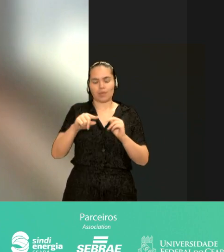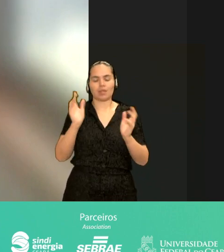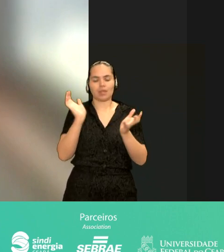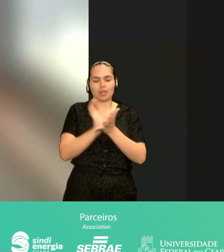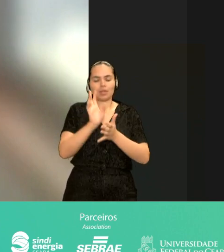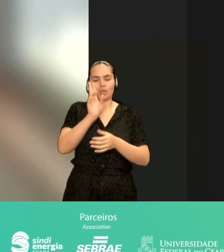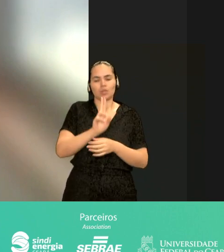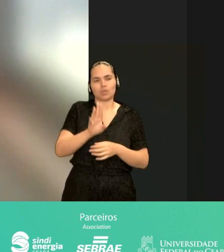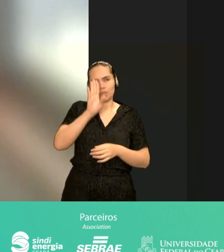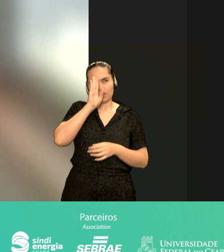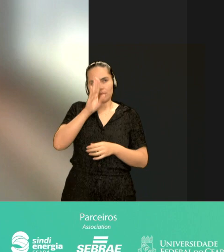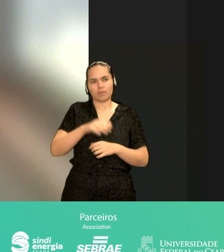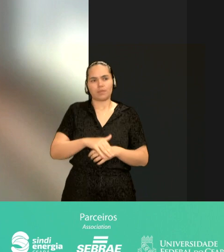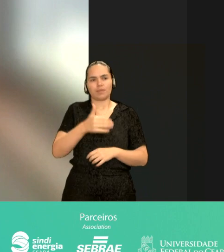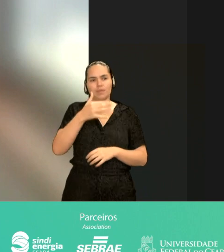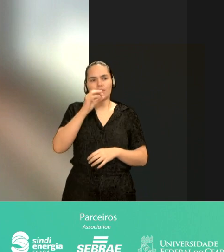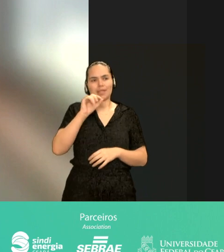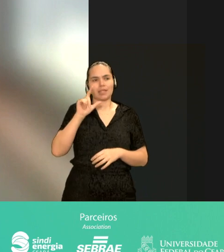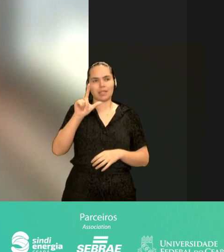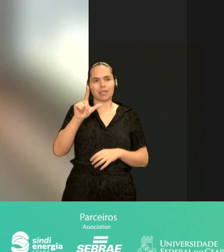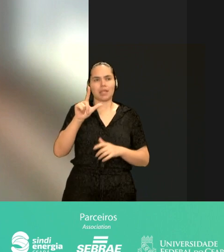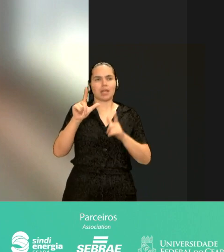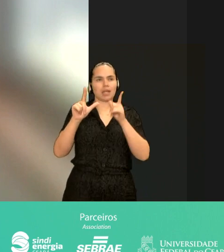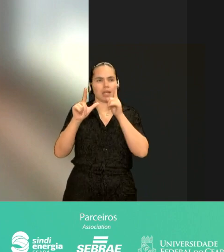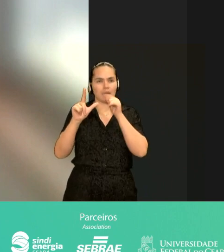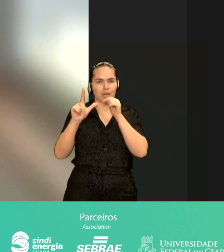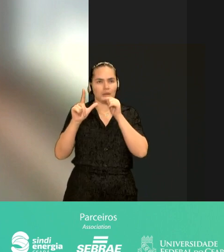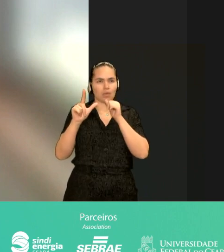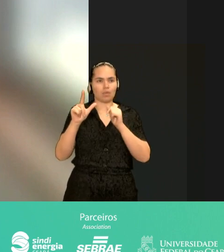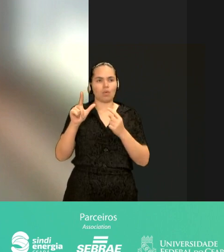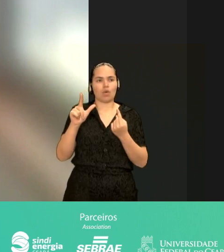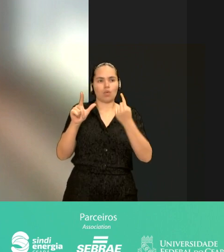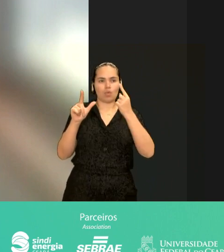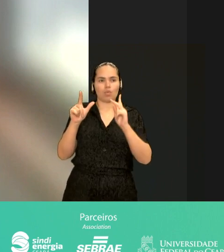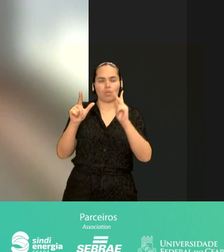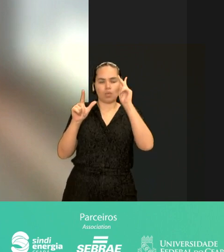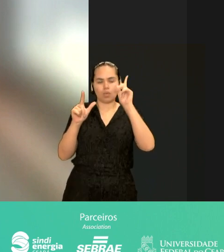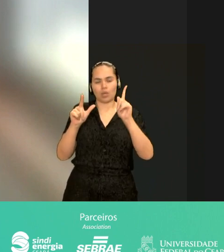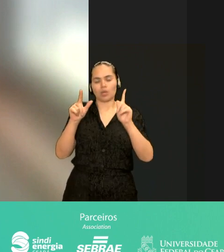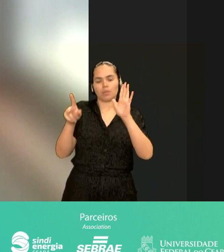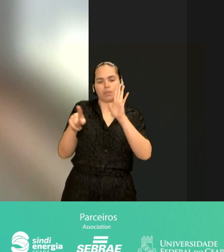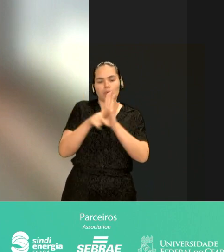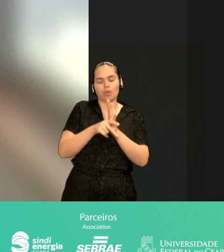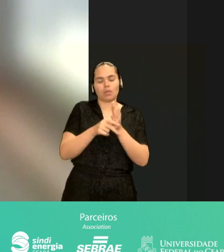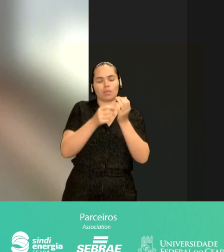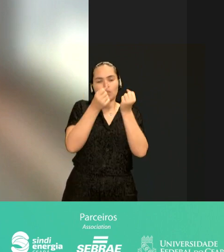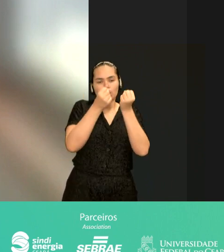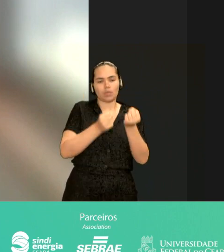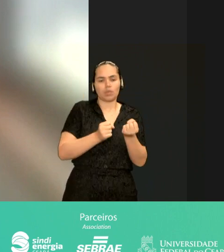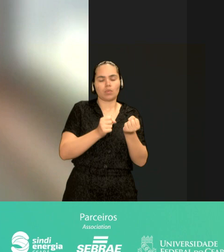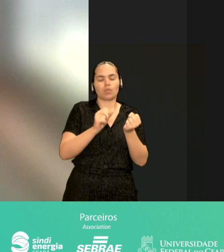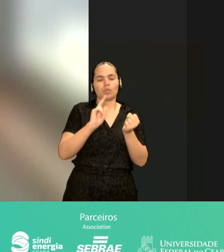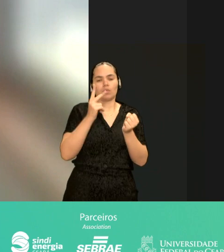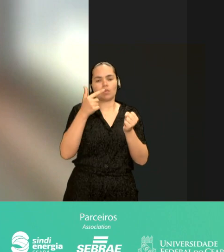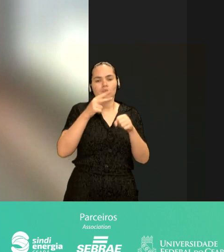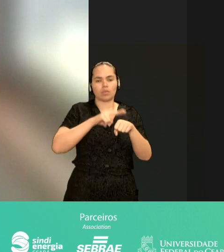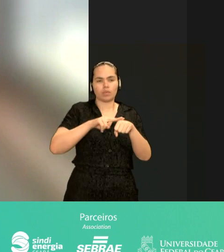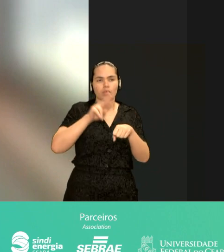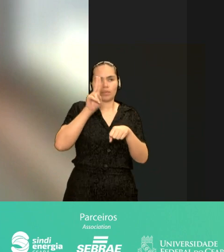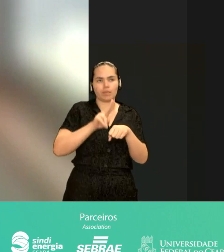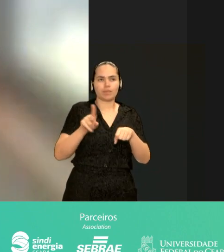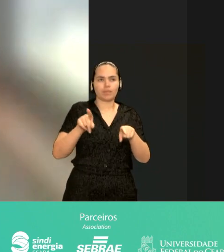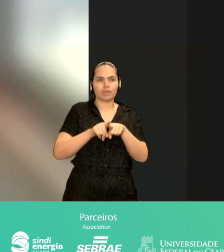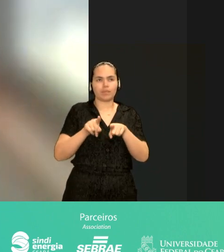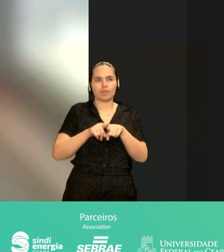per kilogram of hydrogen, including the water consumed for the cooling systems, not only